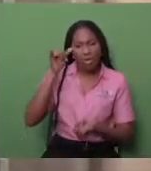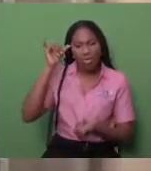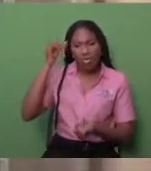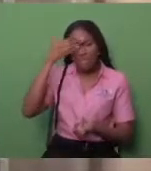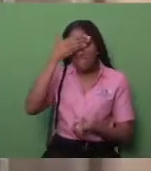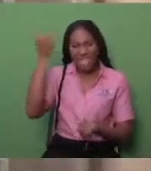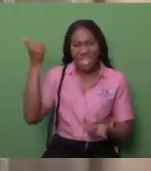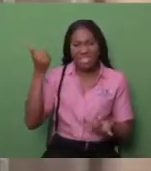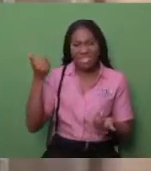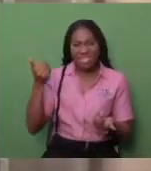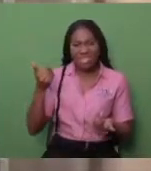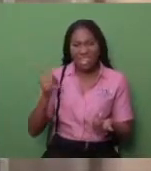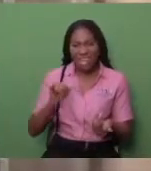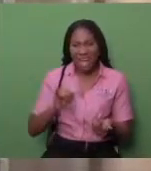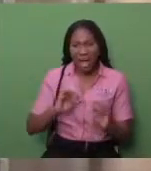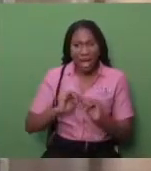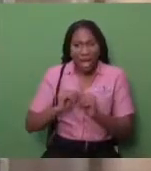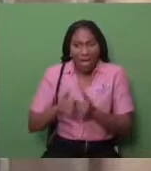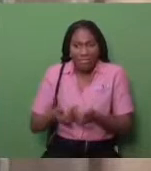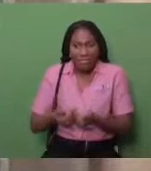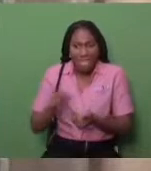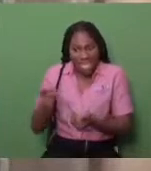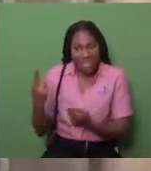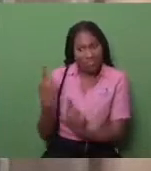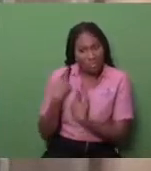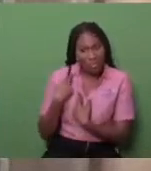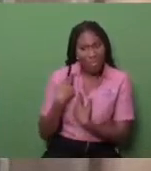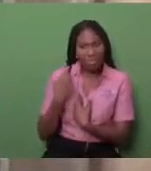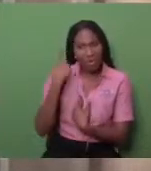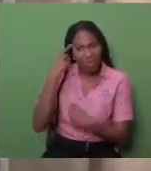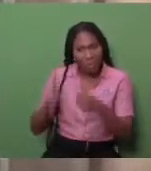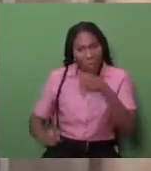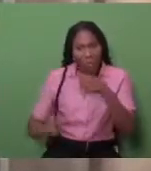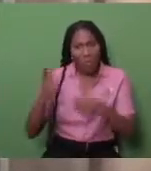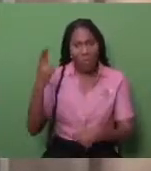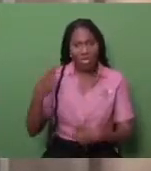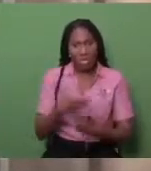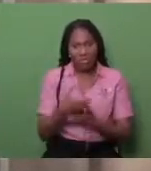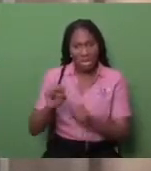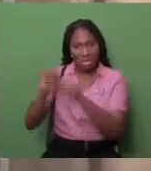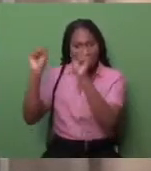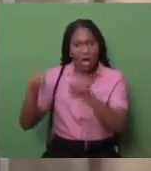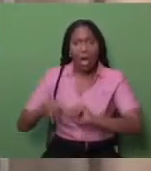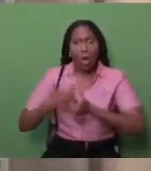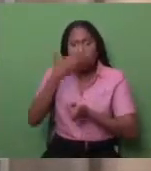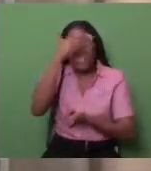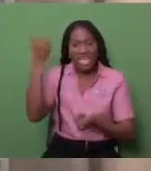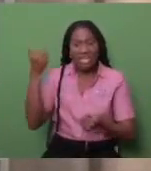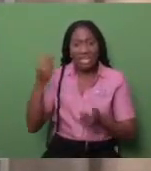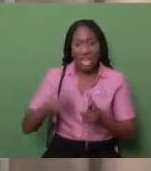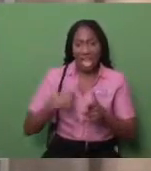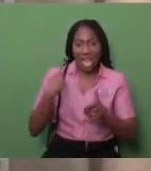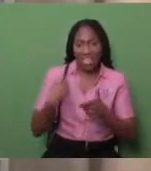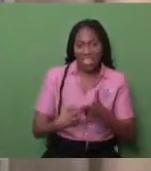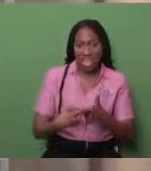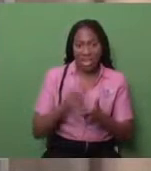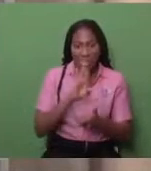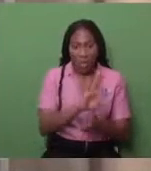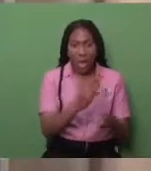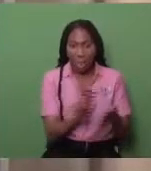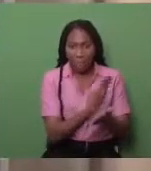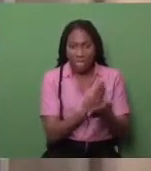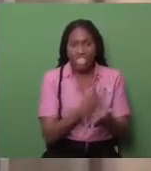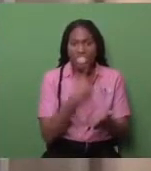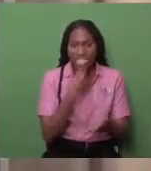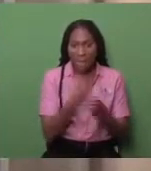It was horrifying. And I don't know how they forgot that and put it back, put it in the budget as to be built. A